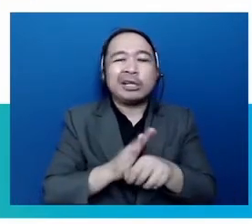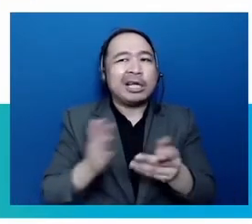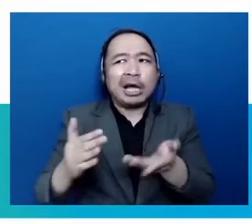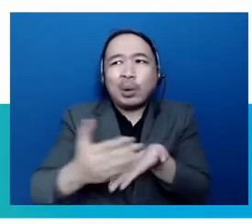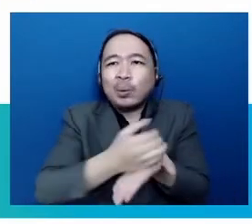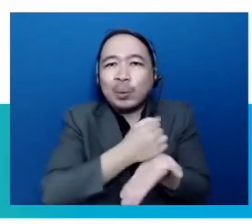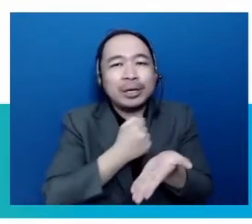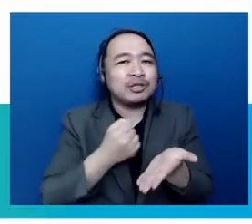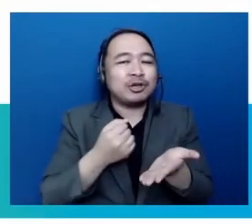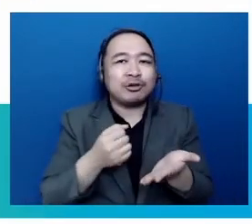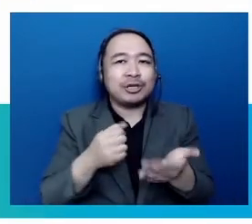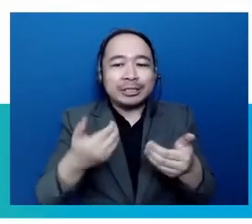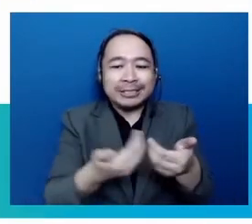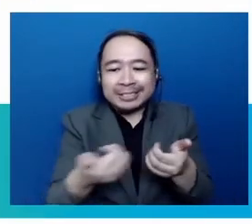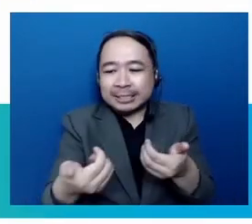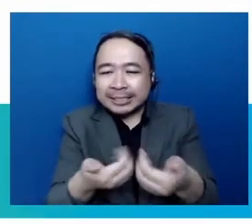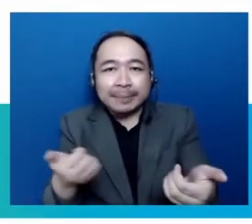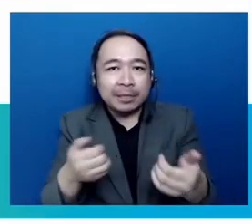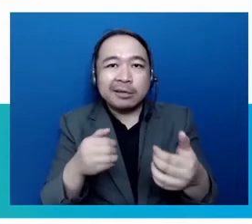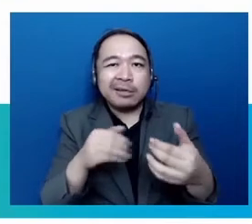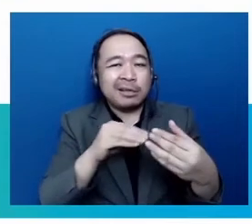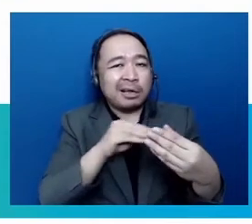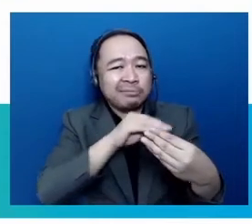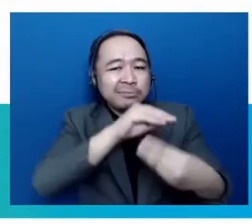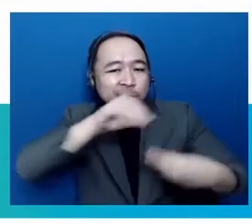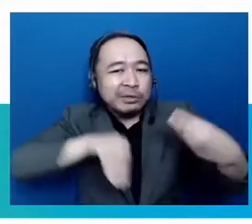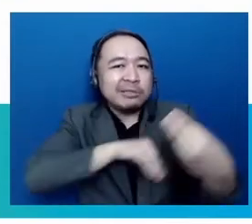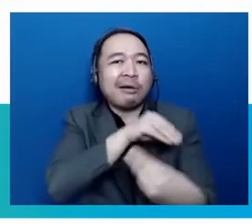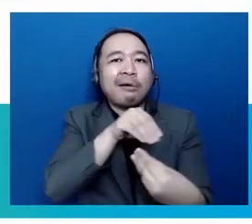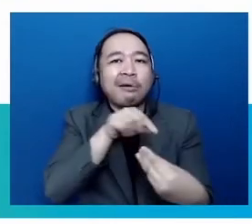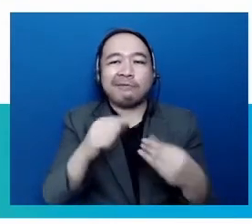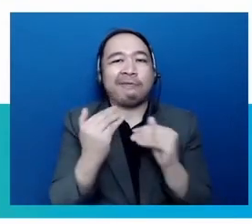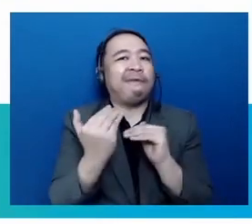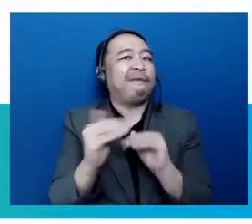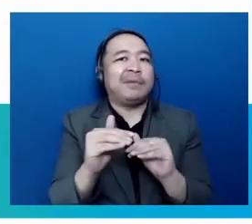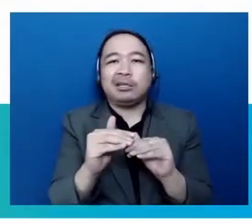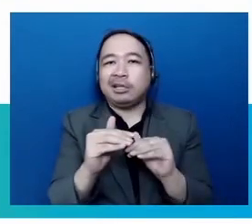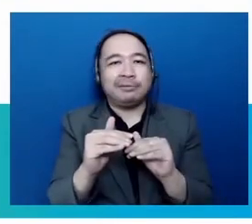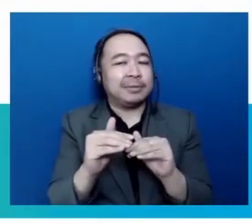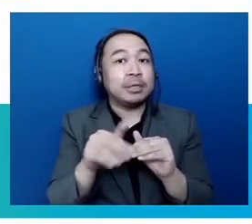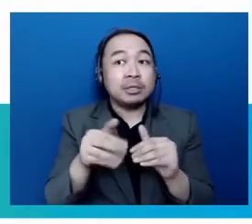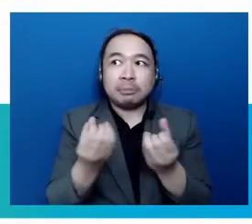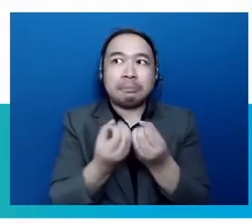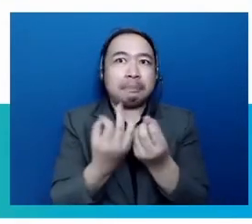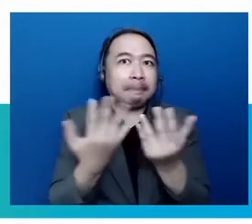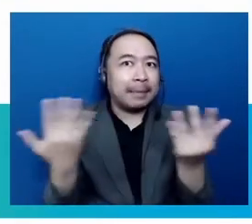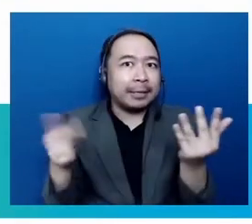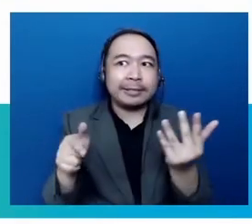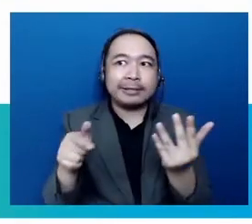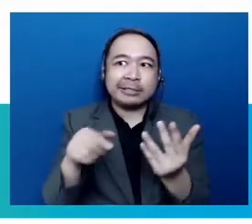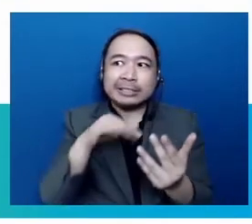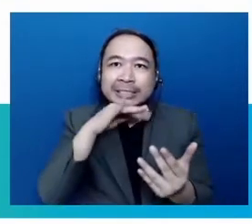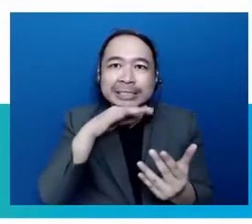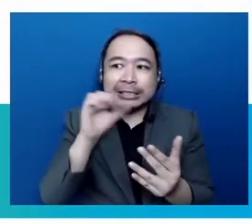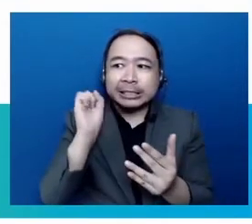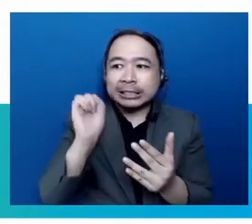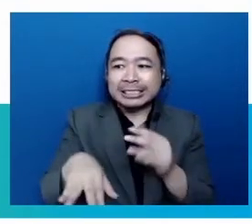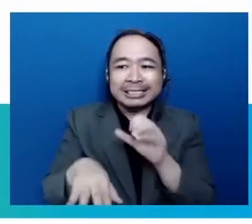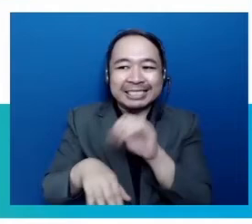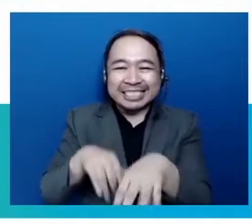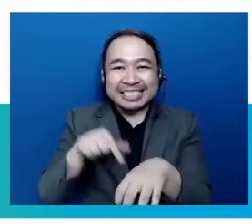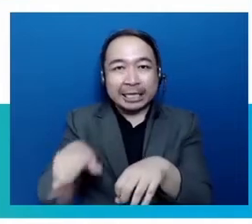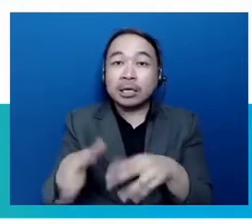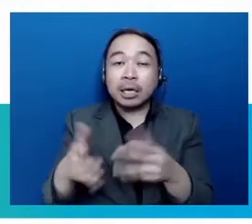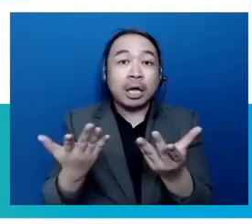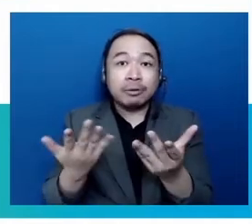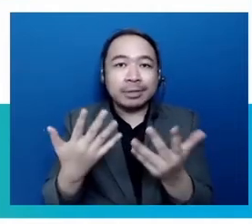collection, recycling, were also very limited. So a lot of the waste that could have gone to these facilities ended up in the environment